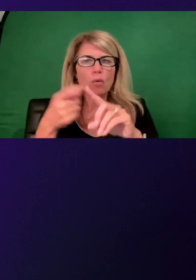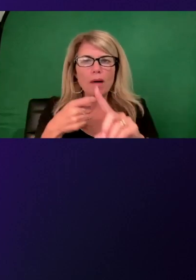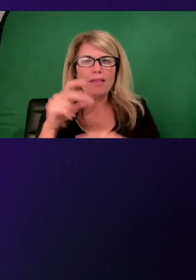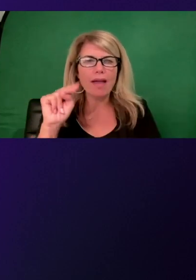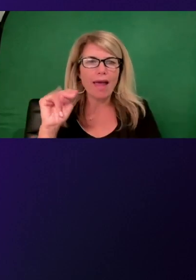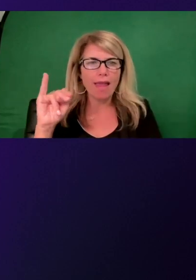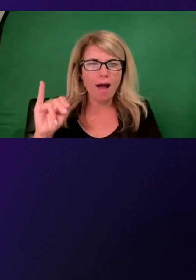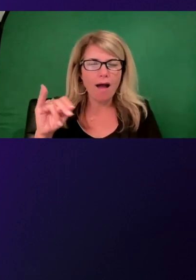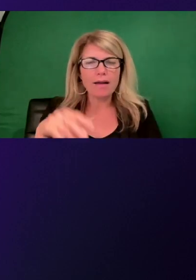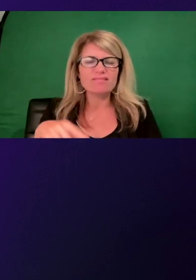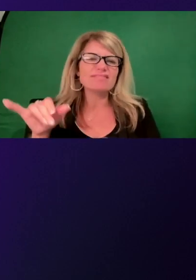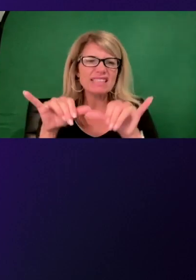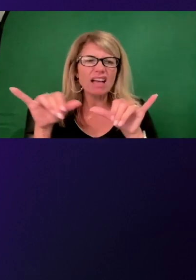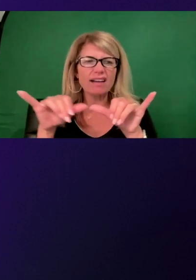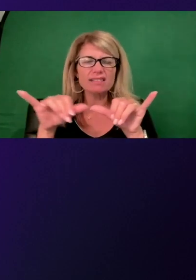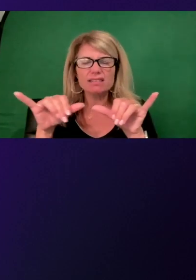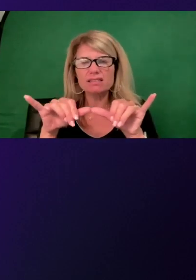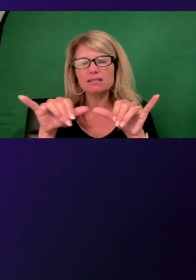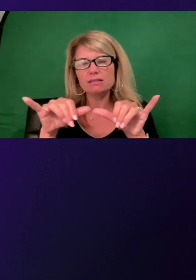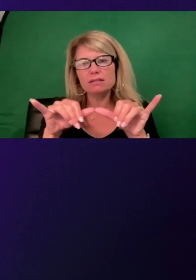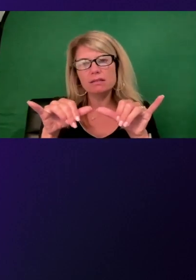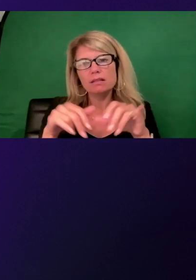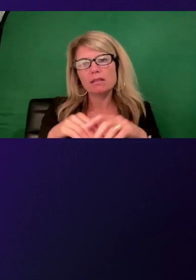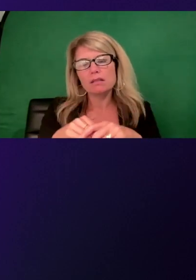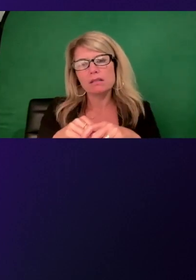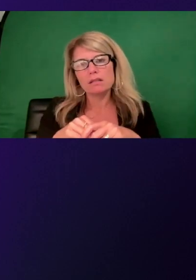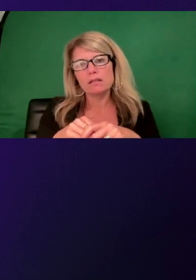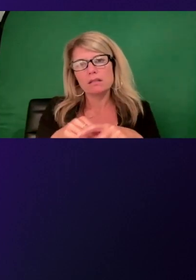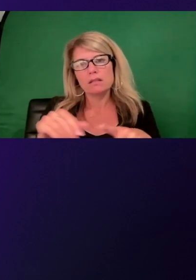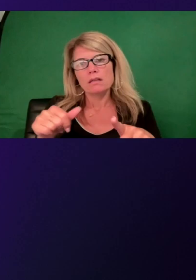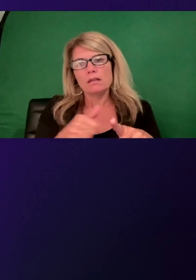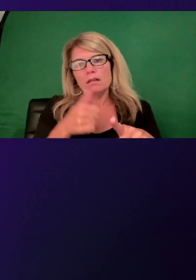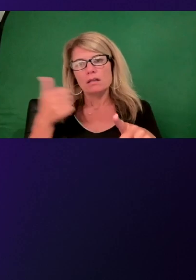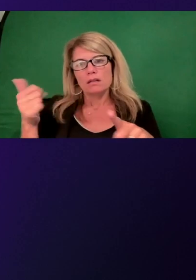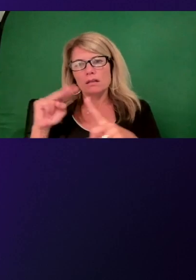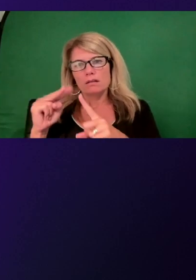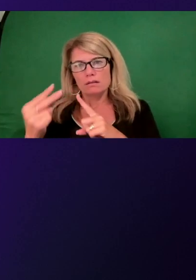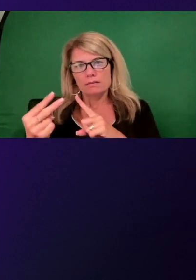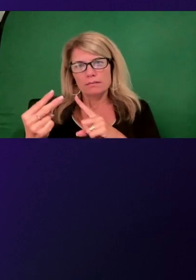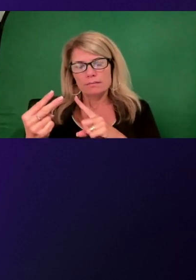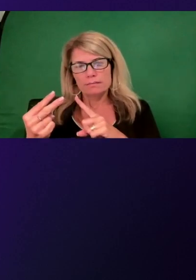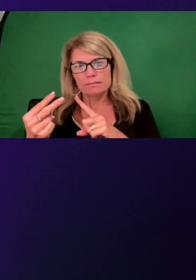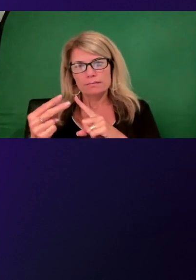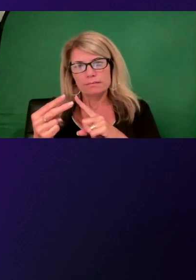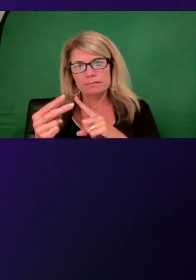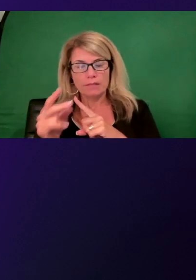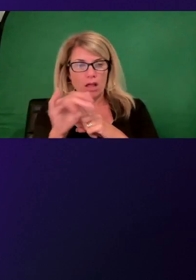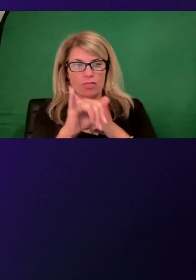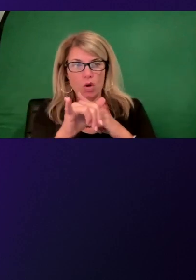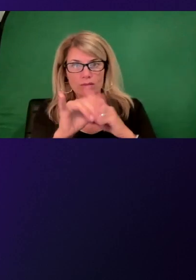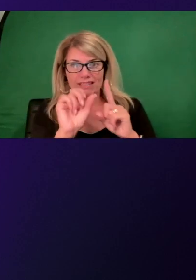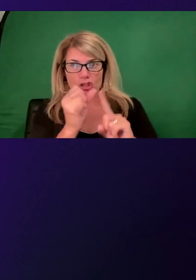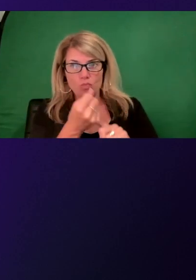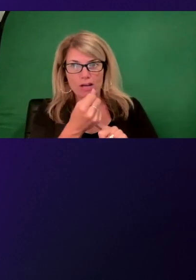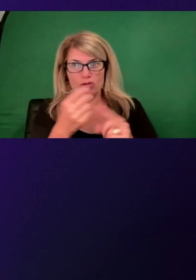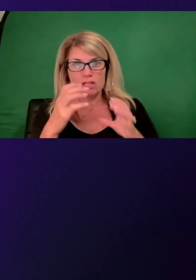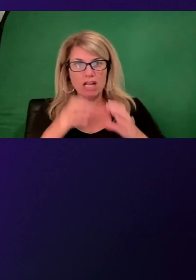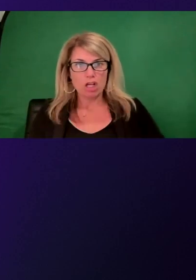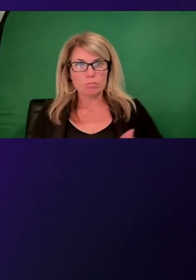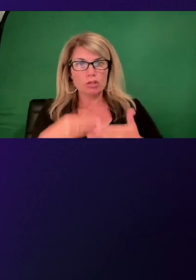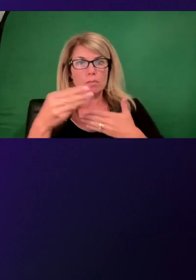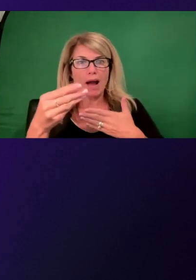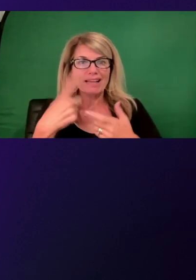the size of the instance, right? And on the other hand, so in those cases, the customers will be buying a specific